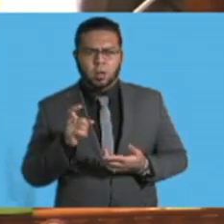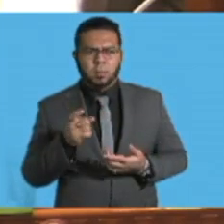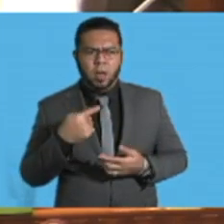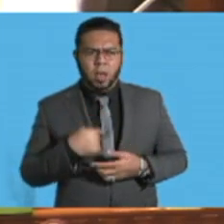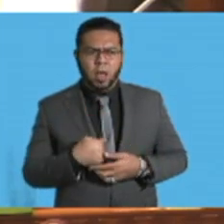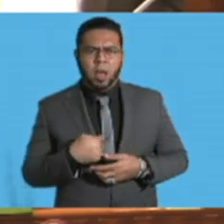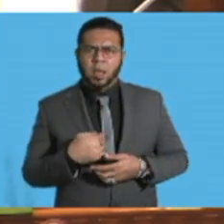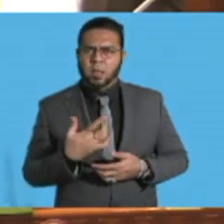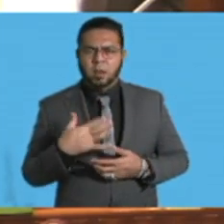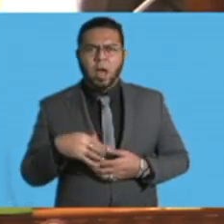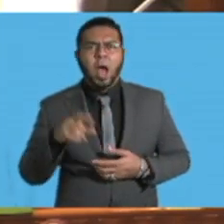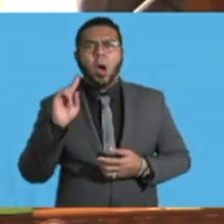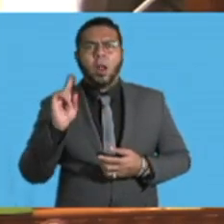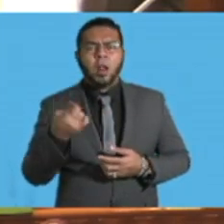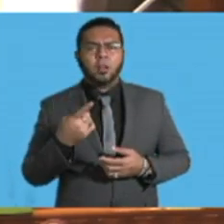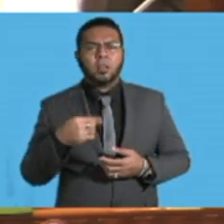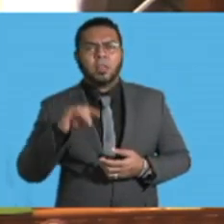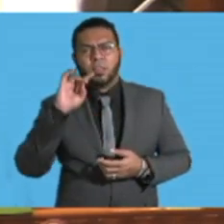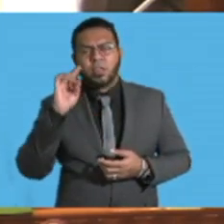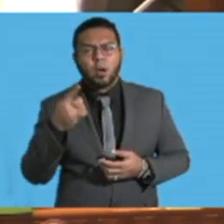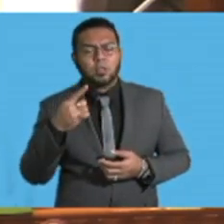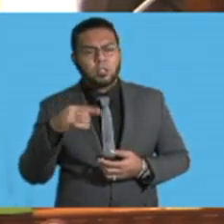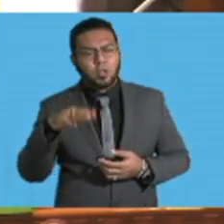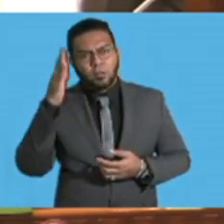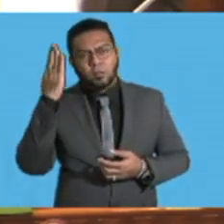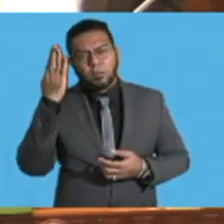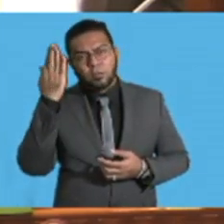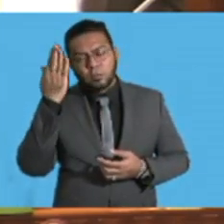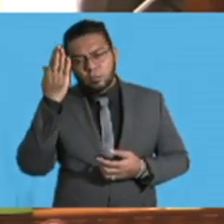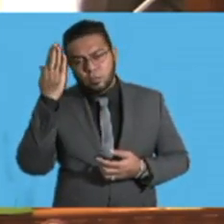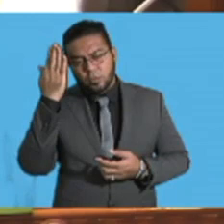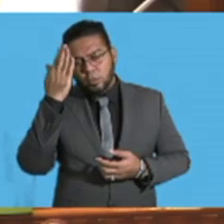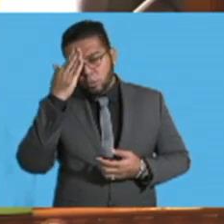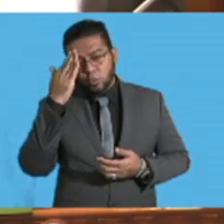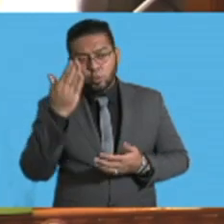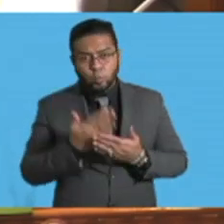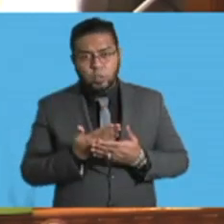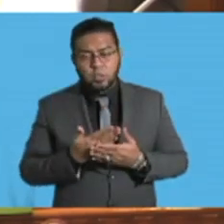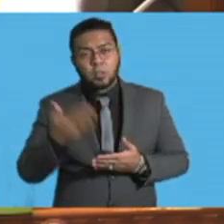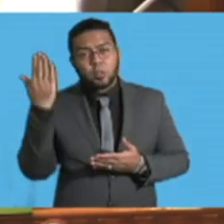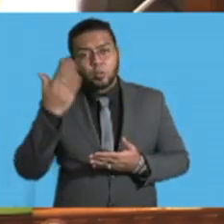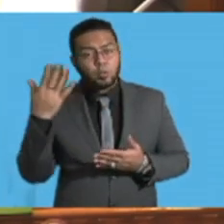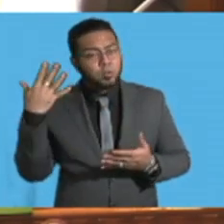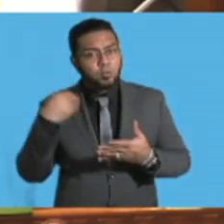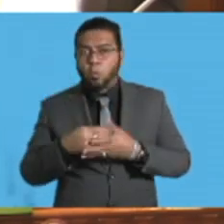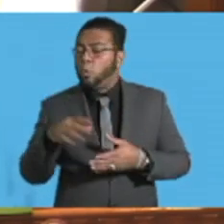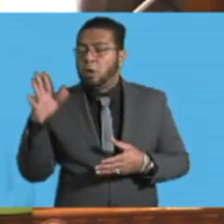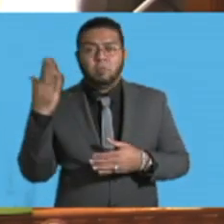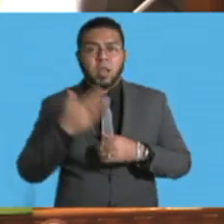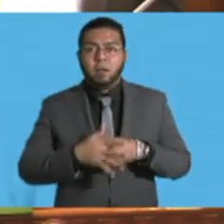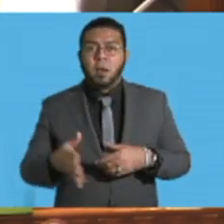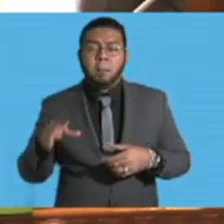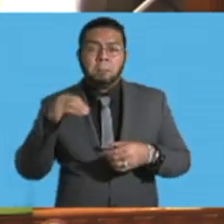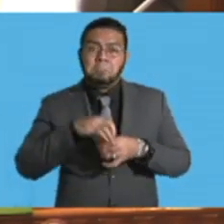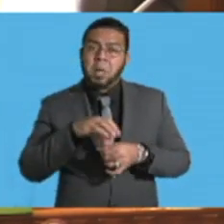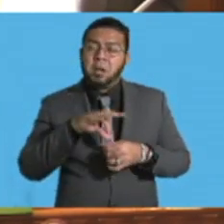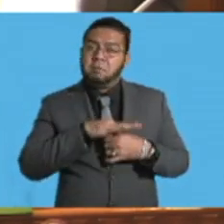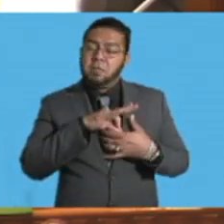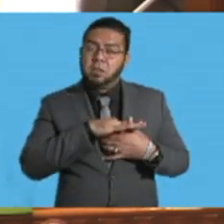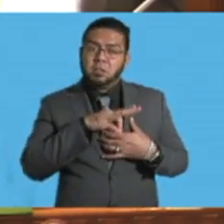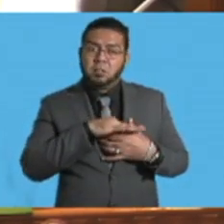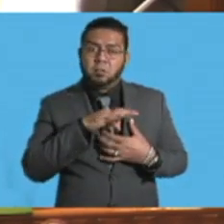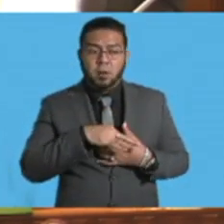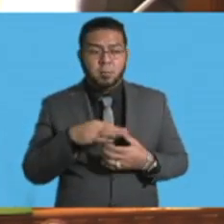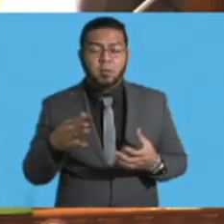and the hundreds and thousands of students schooling during his days of leadership never benefited from their so-called